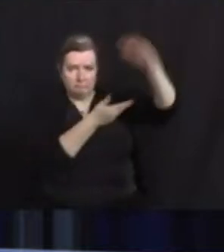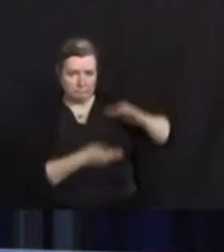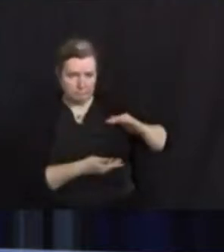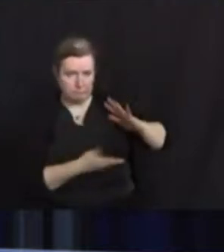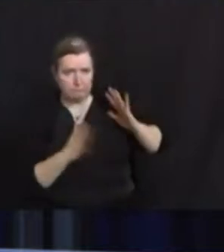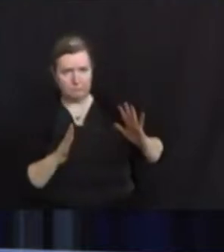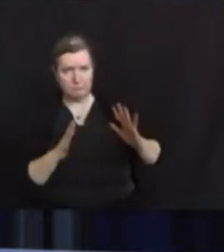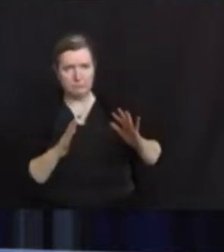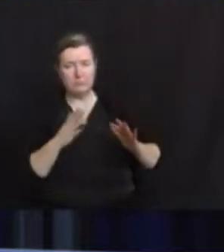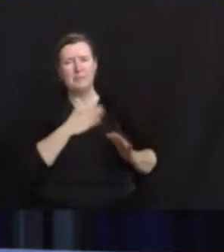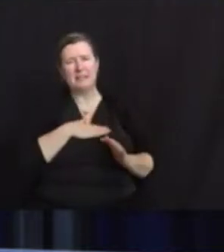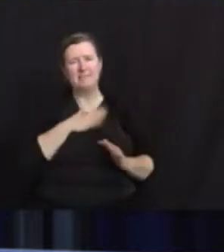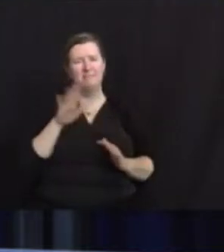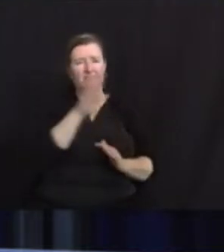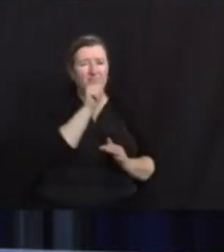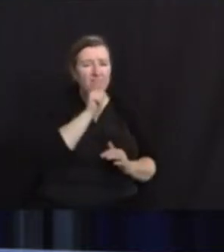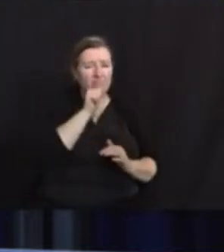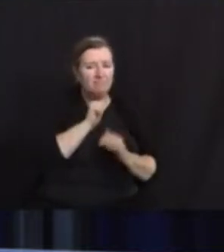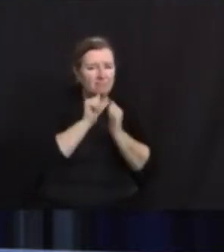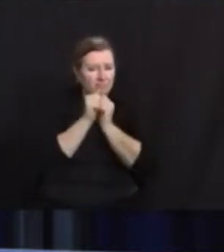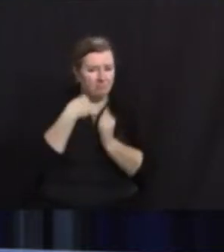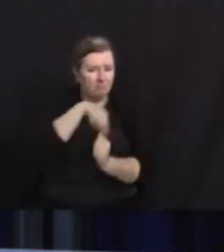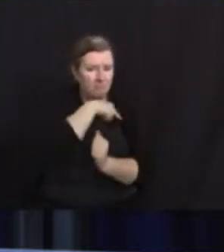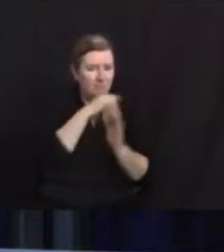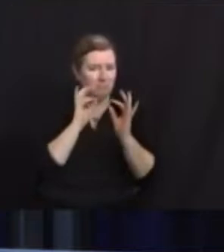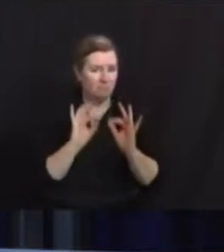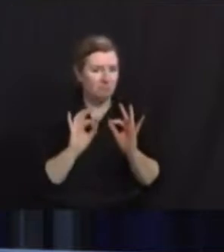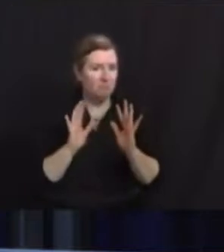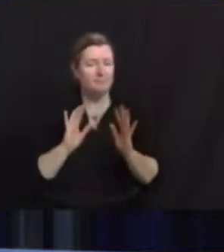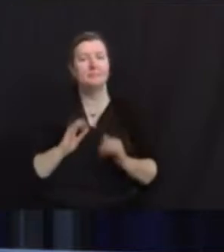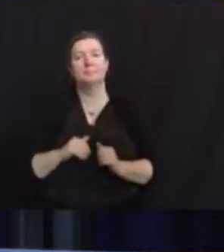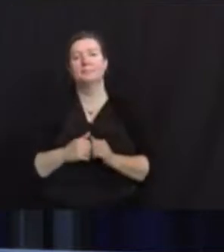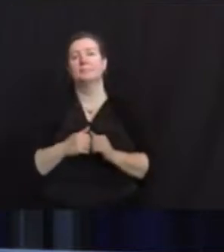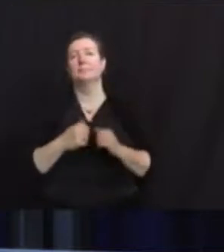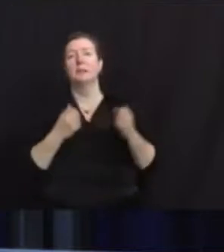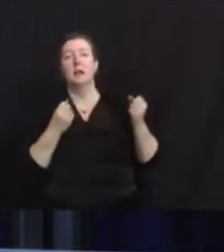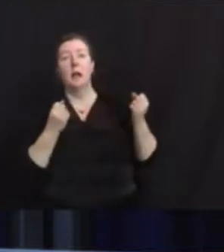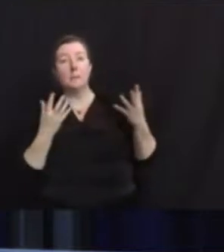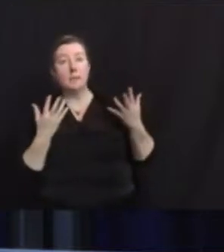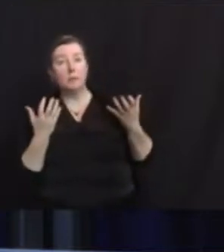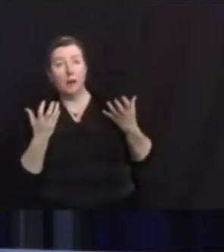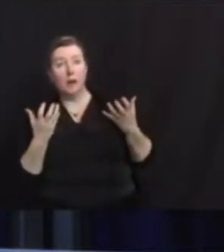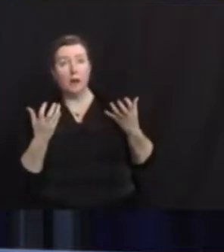public's patience. There is still an imbalance between supply and demand.